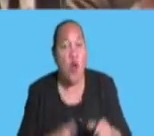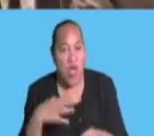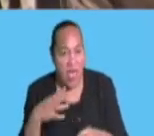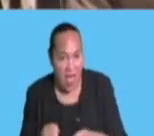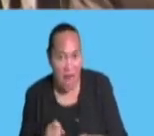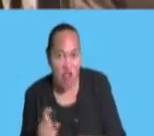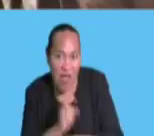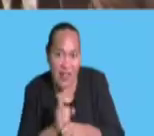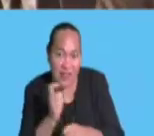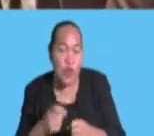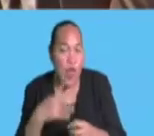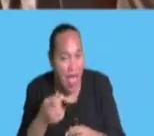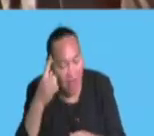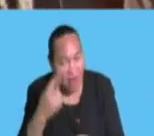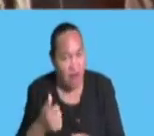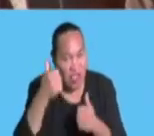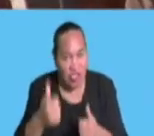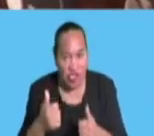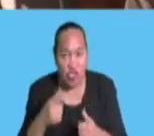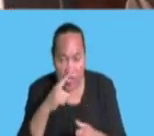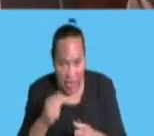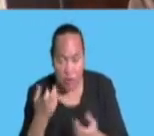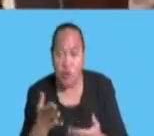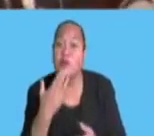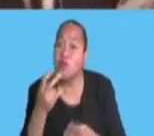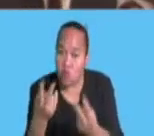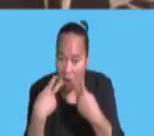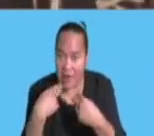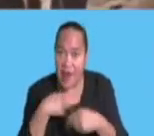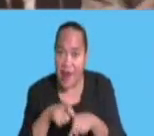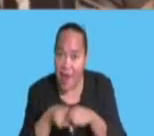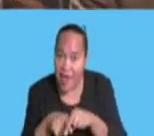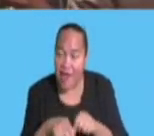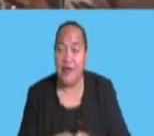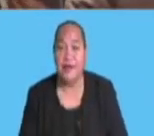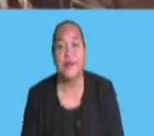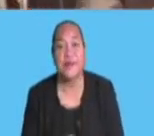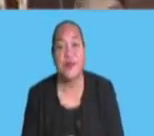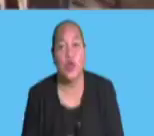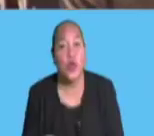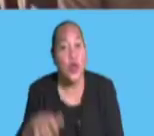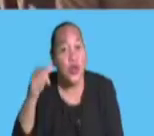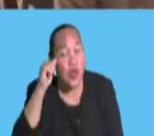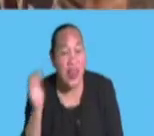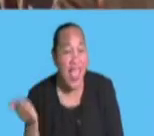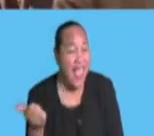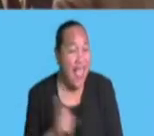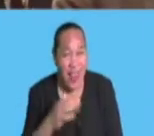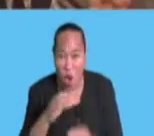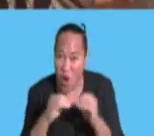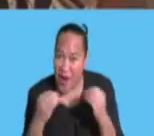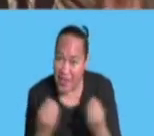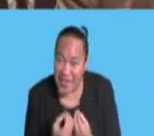the innovation to be able to deliver that. So watch and learn. We know that in any organization, any